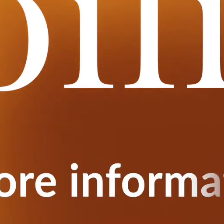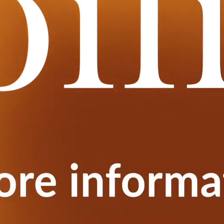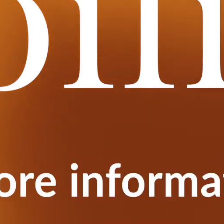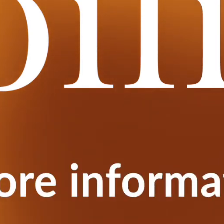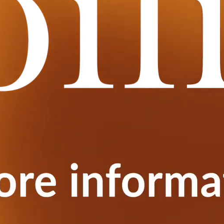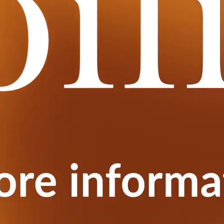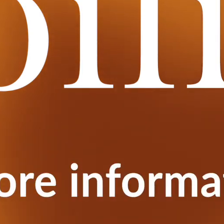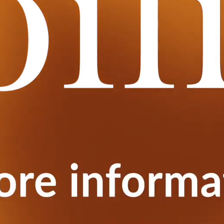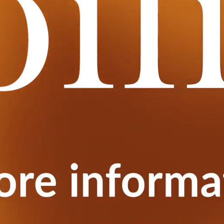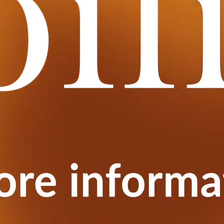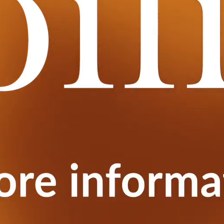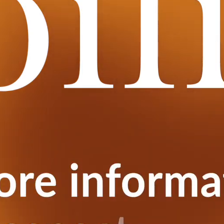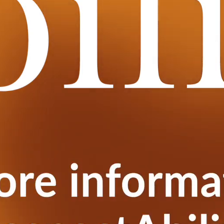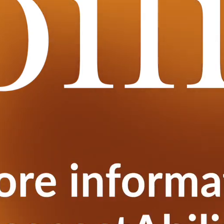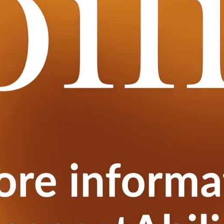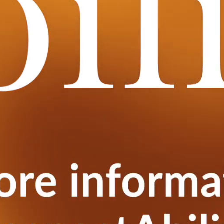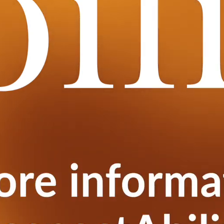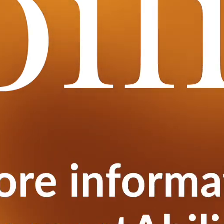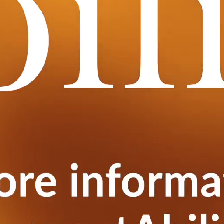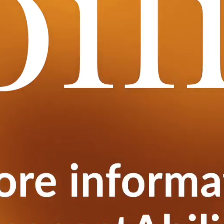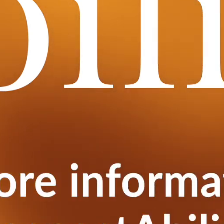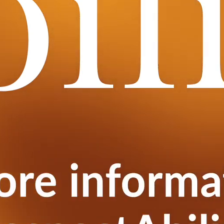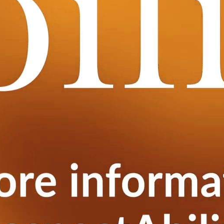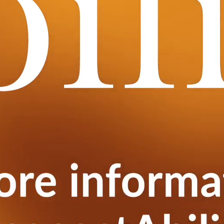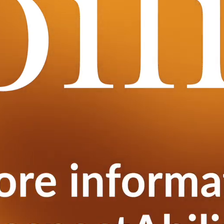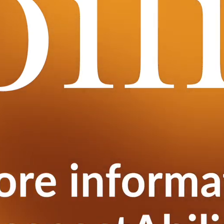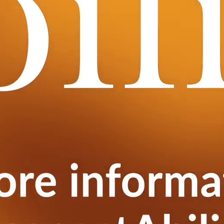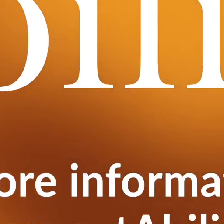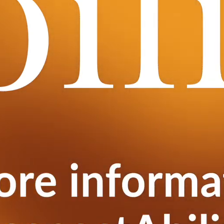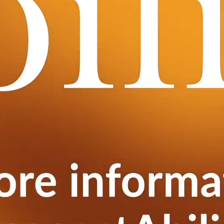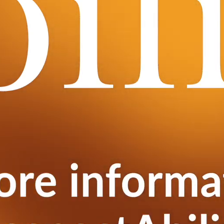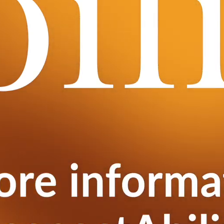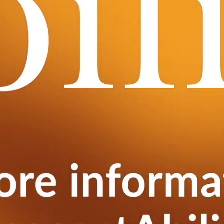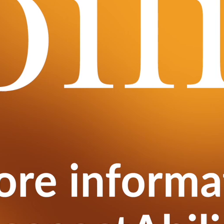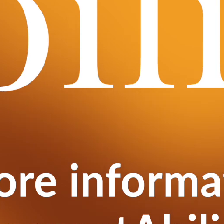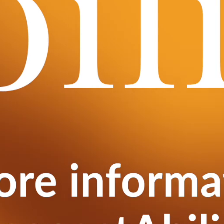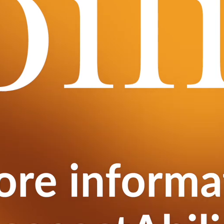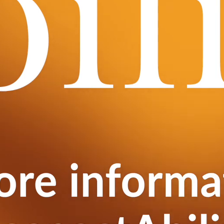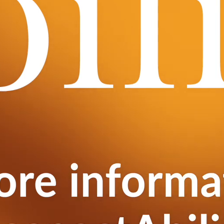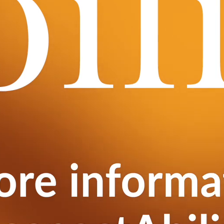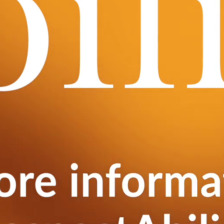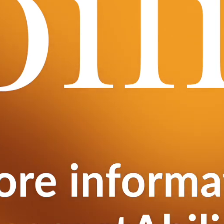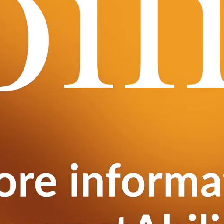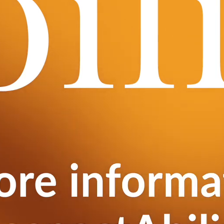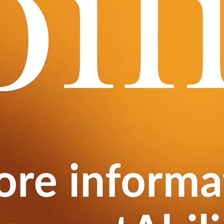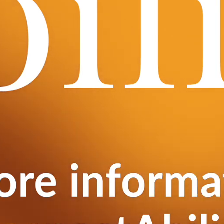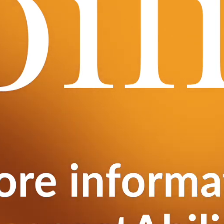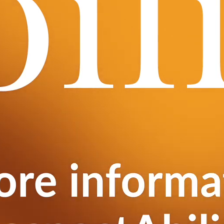For more information, visit www.respectability.org.